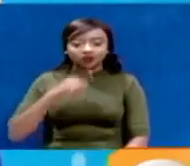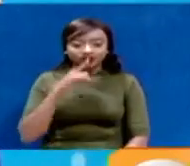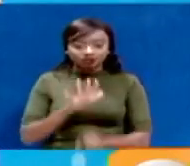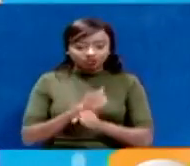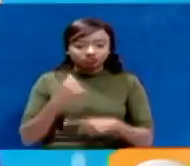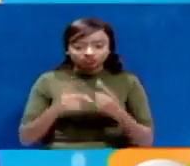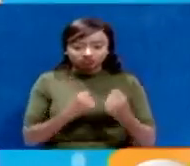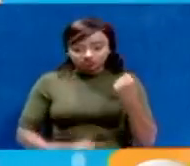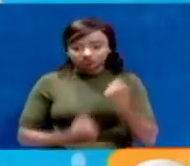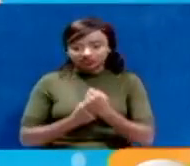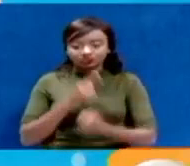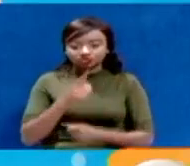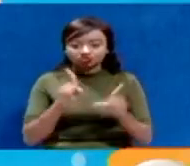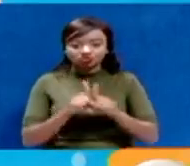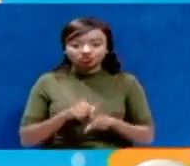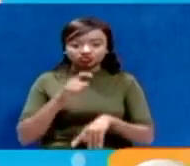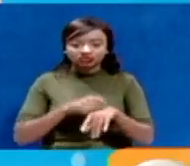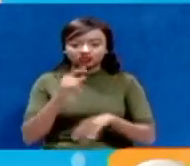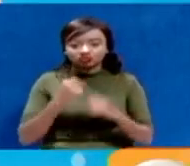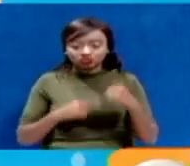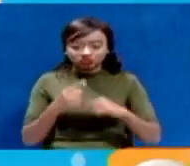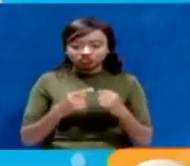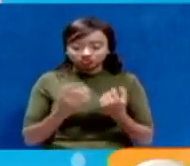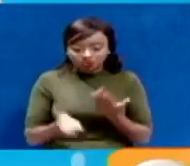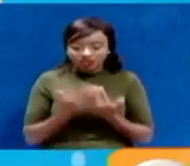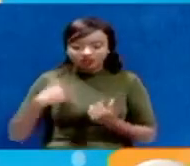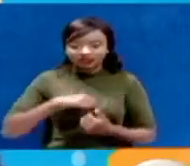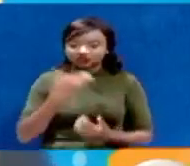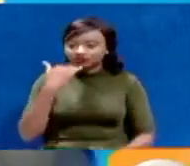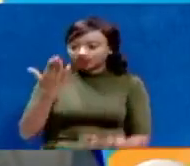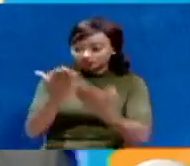you as you continue to drive us in this. So thank you very much. Asanteni.